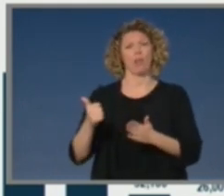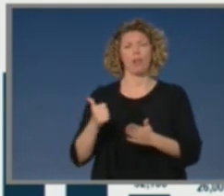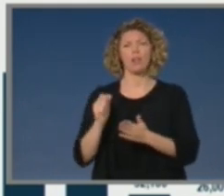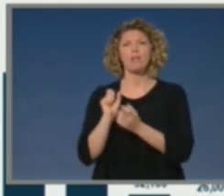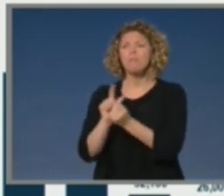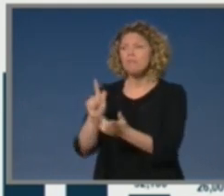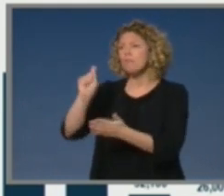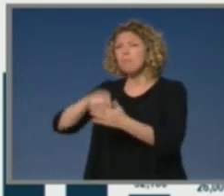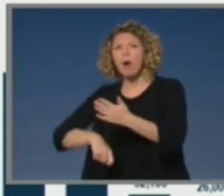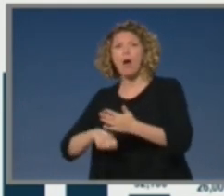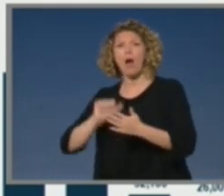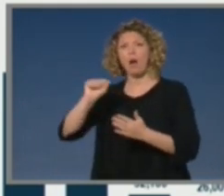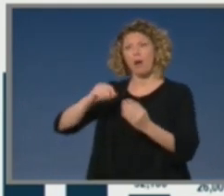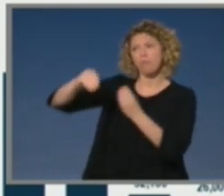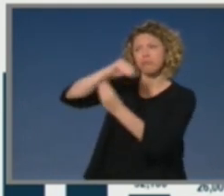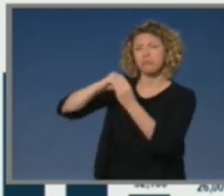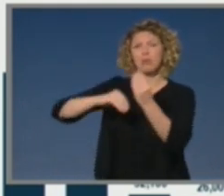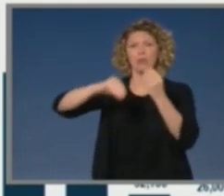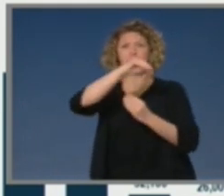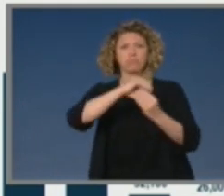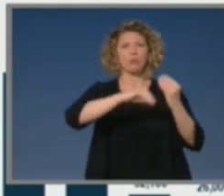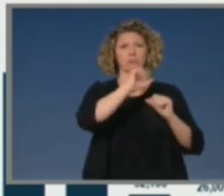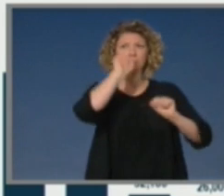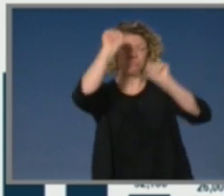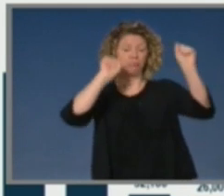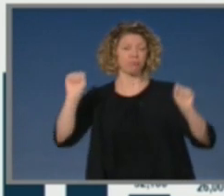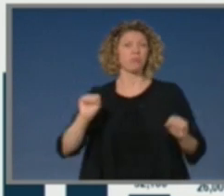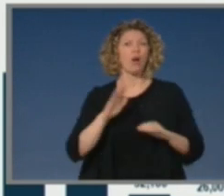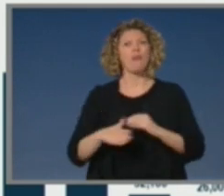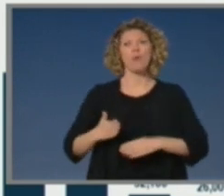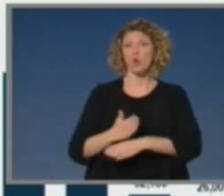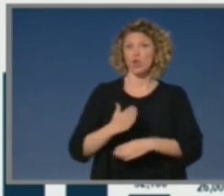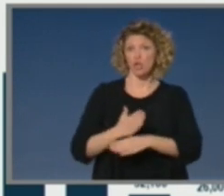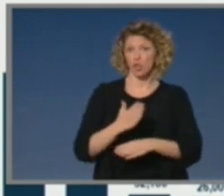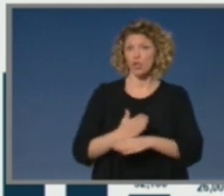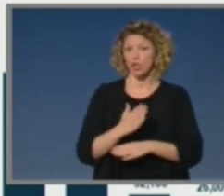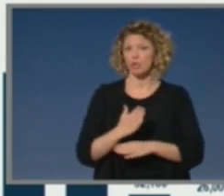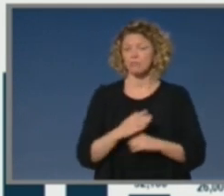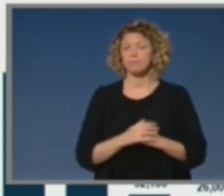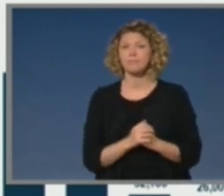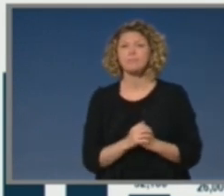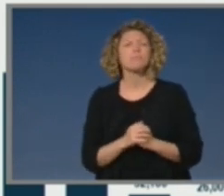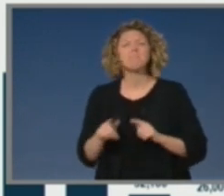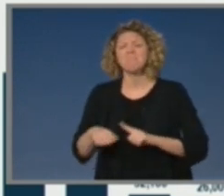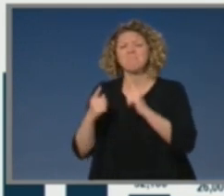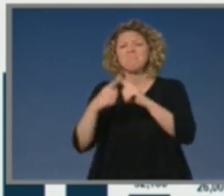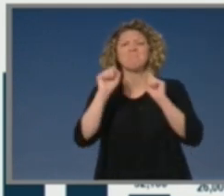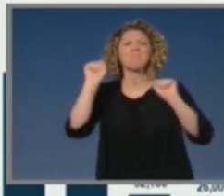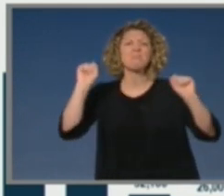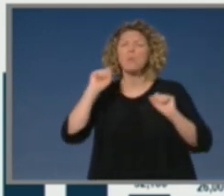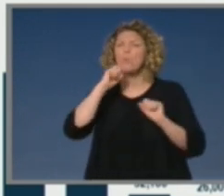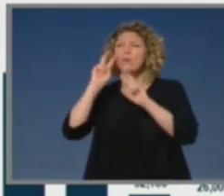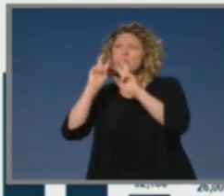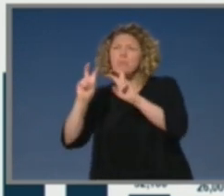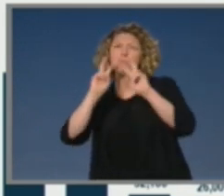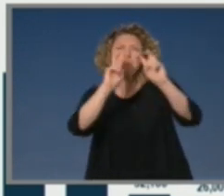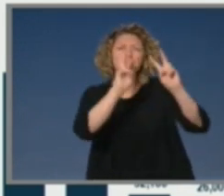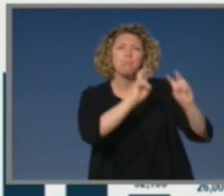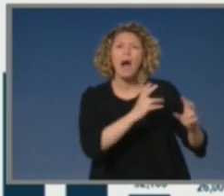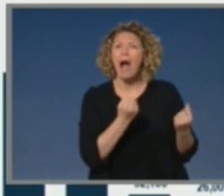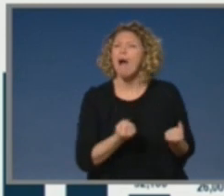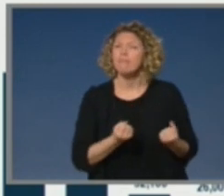domestic product and of employment. And so the actual impacts will be different when they can be more closely modelled. And what you